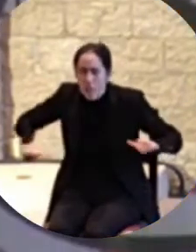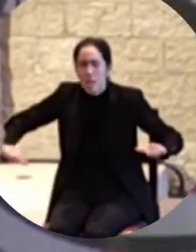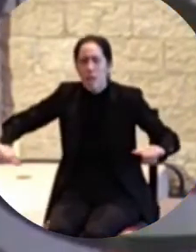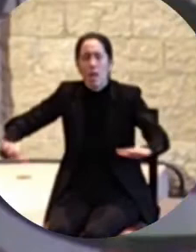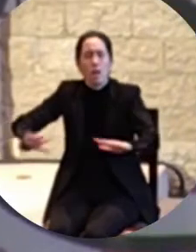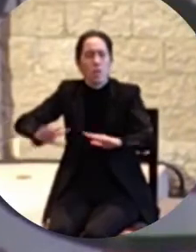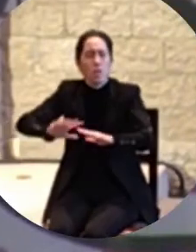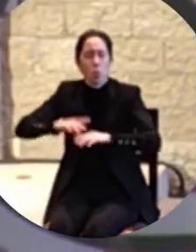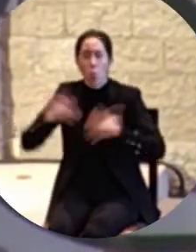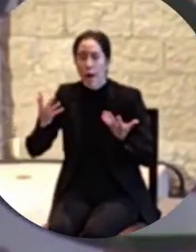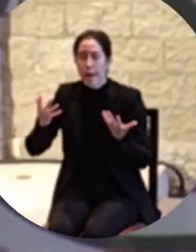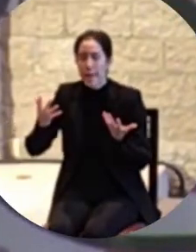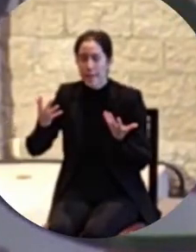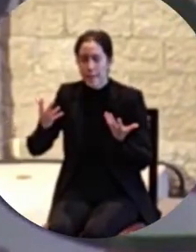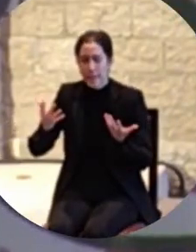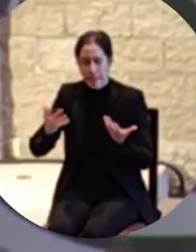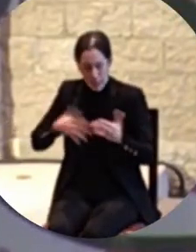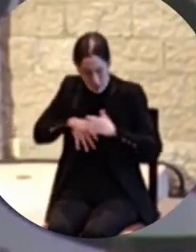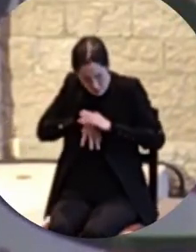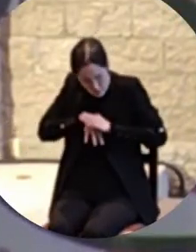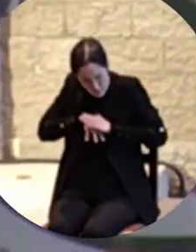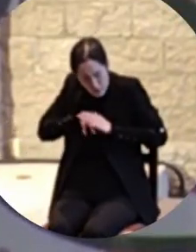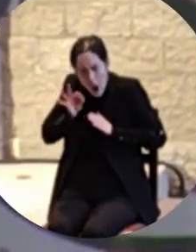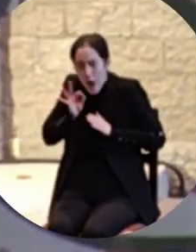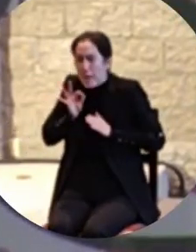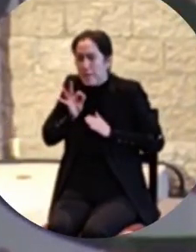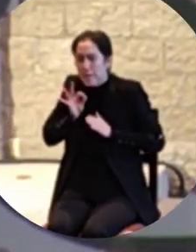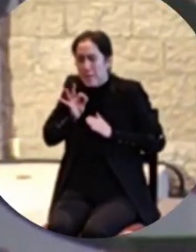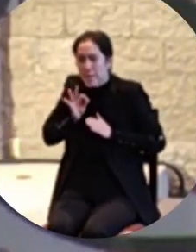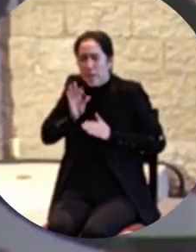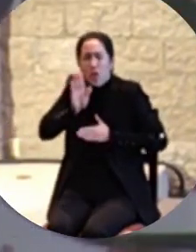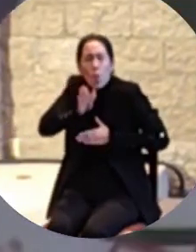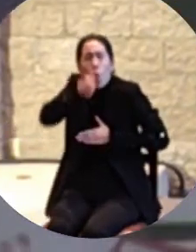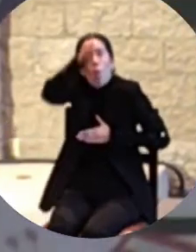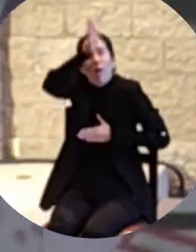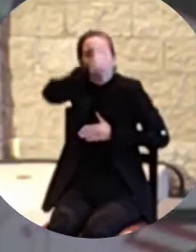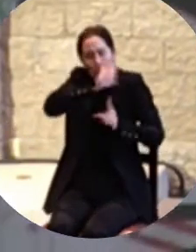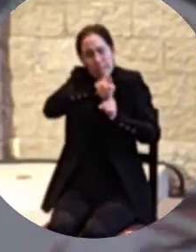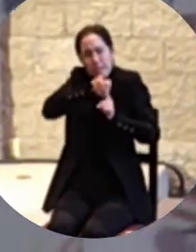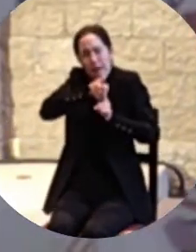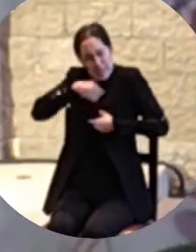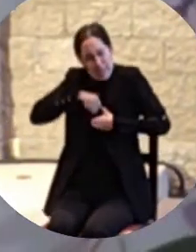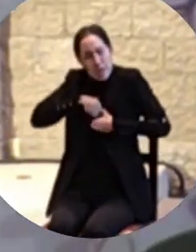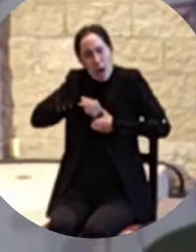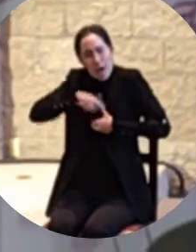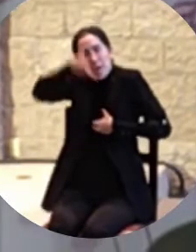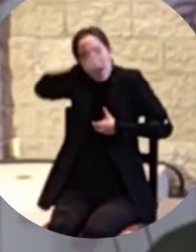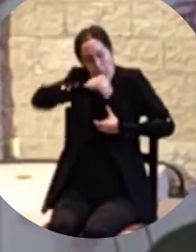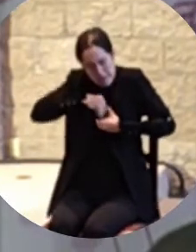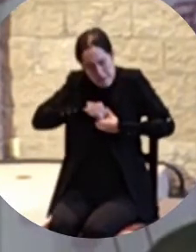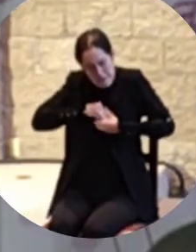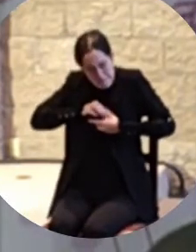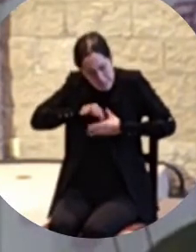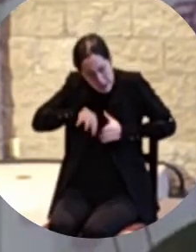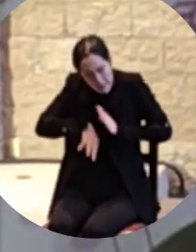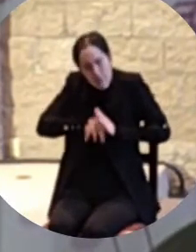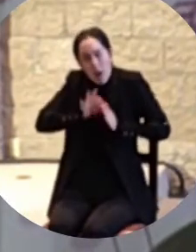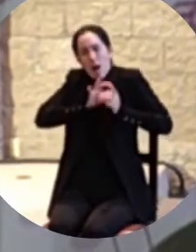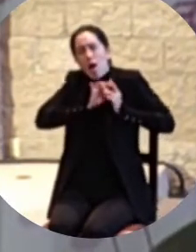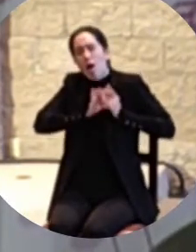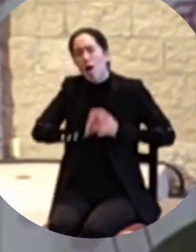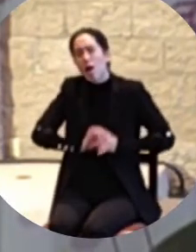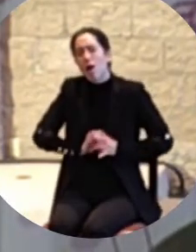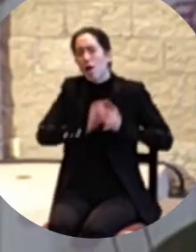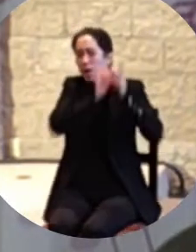self, can energize you into action,